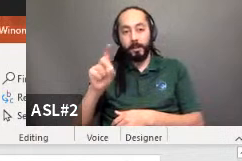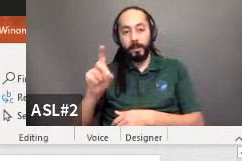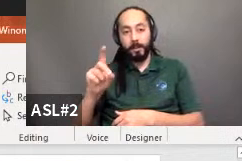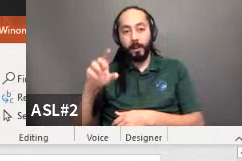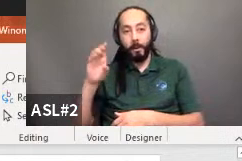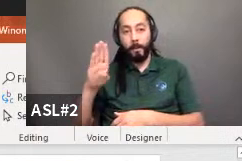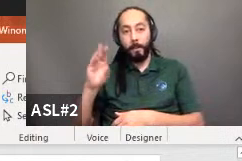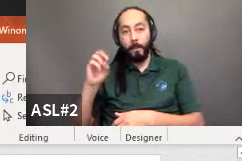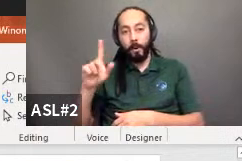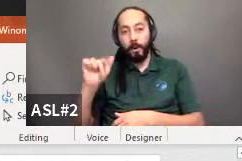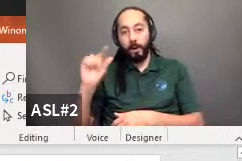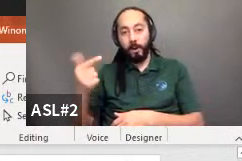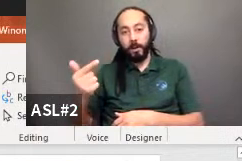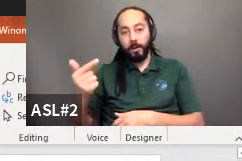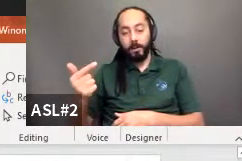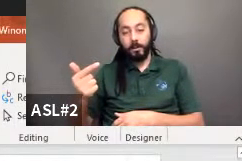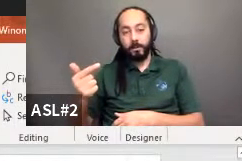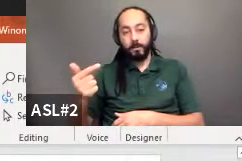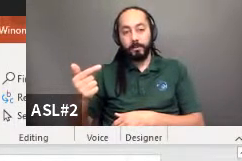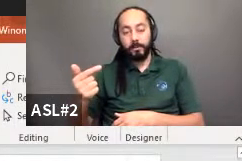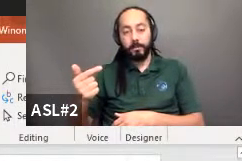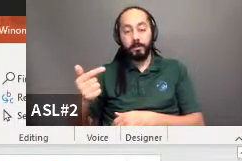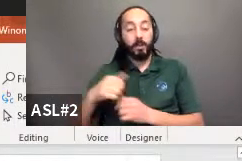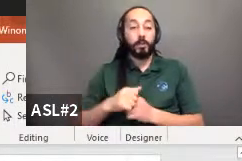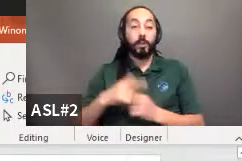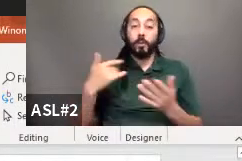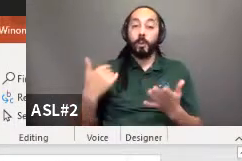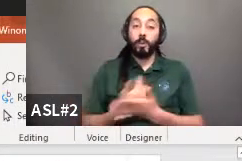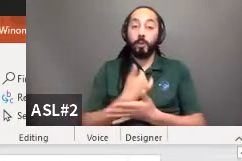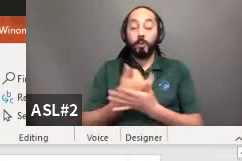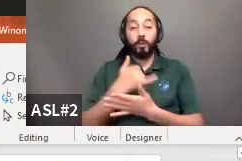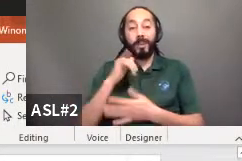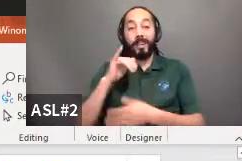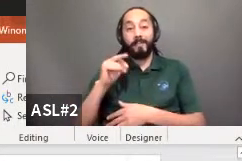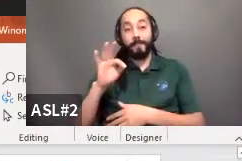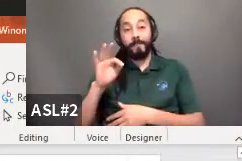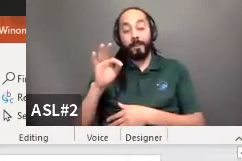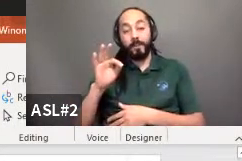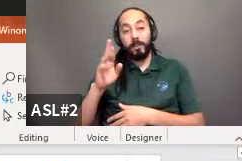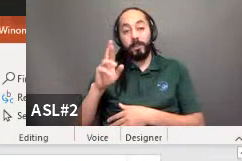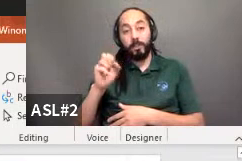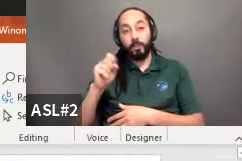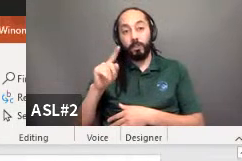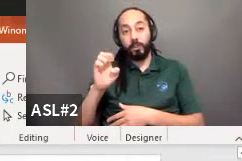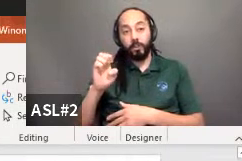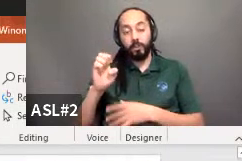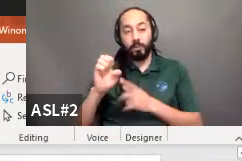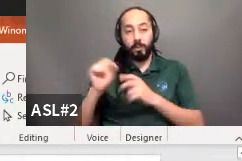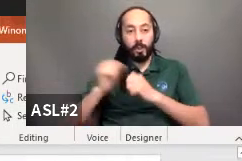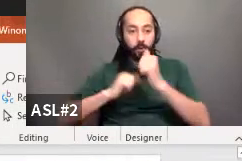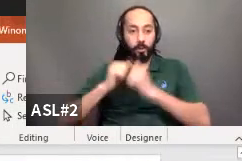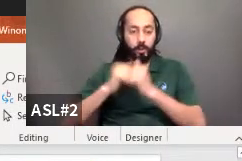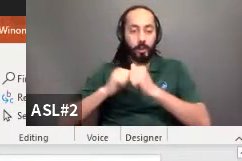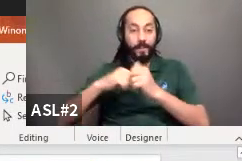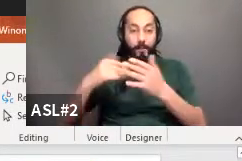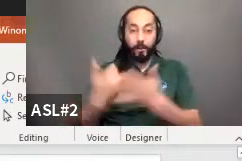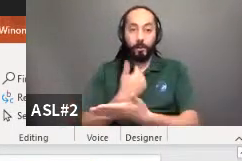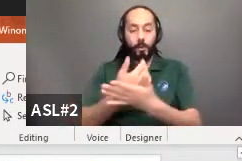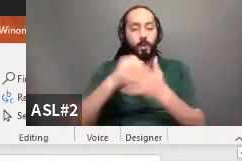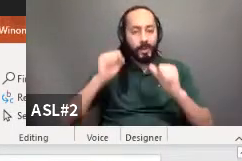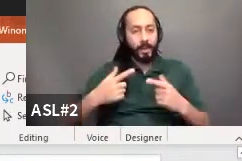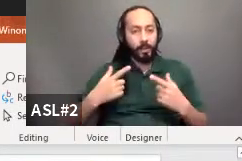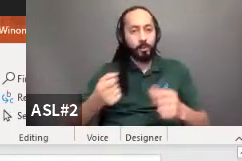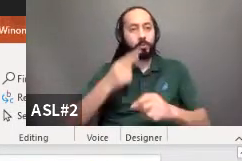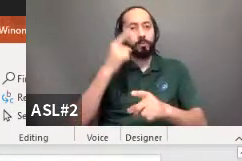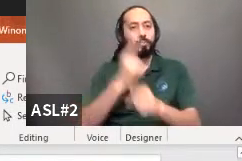I say that when you build the new infrastructure, you have a chance of doing it right. And, you know, whether it's Canada, the United